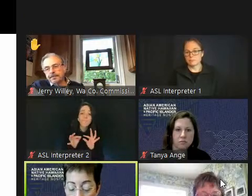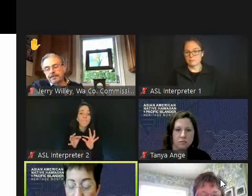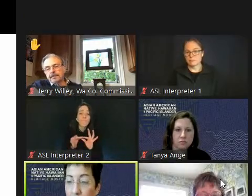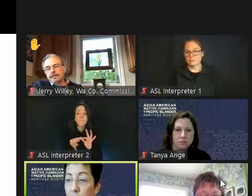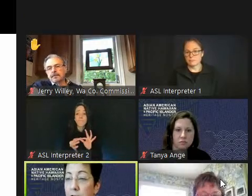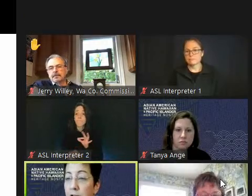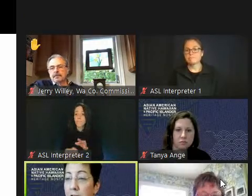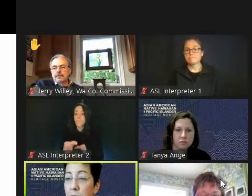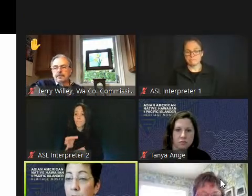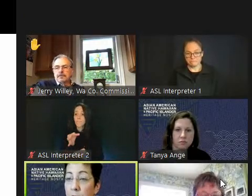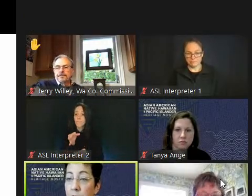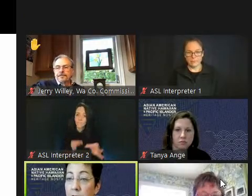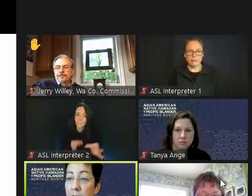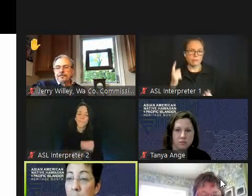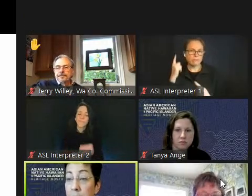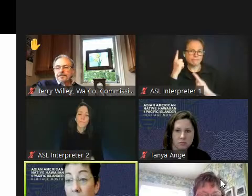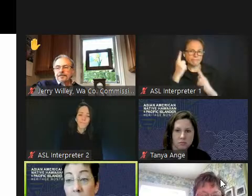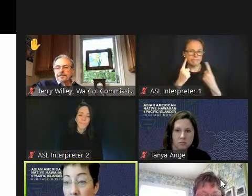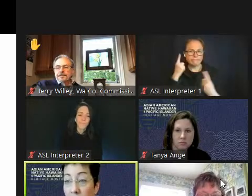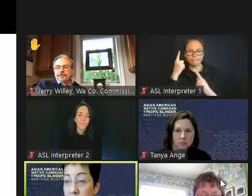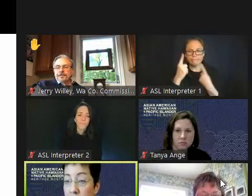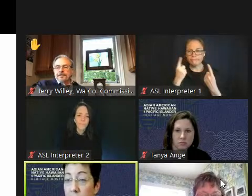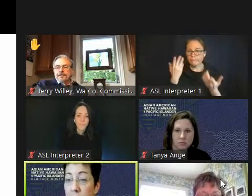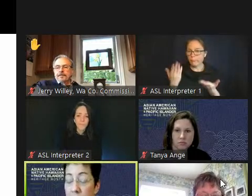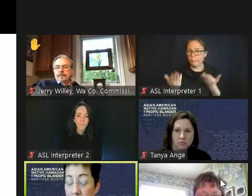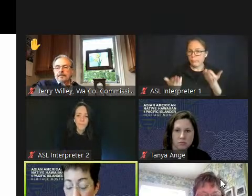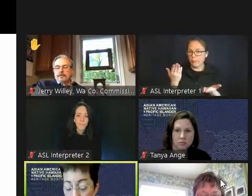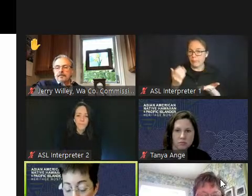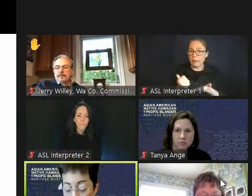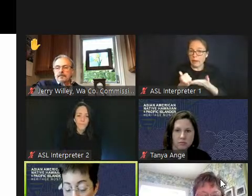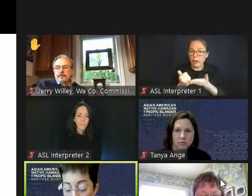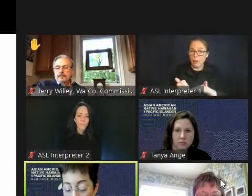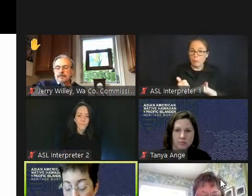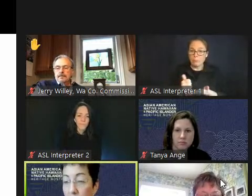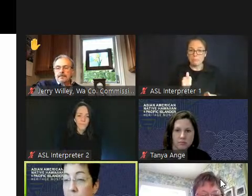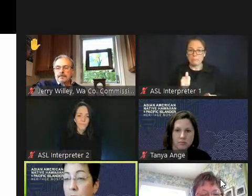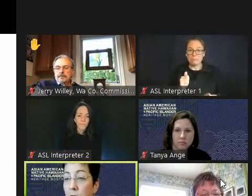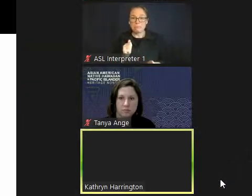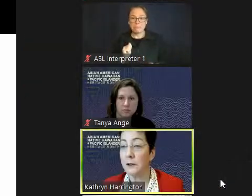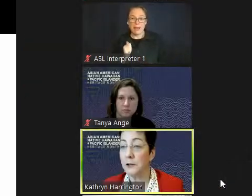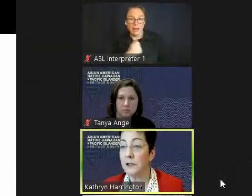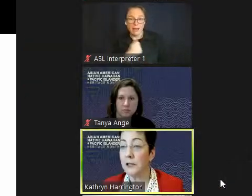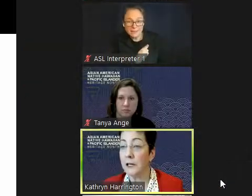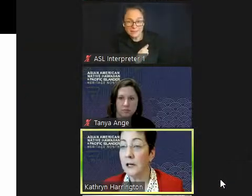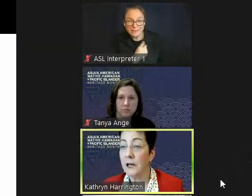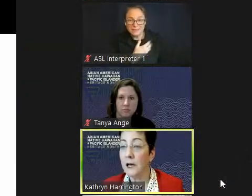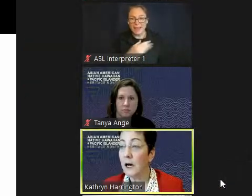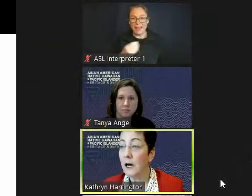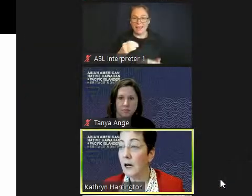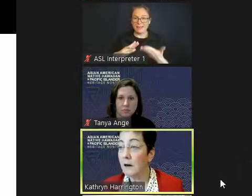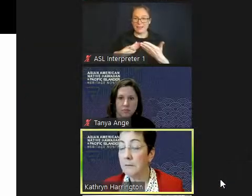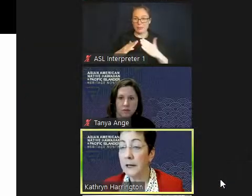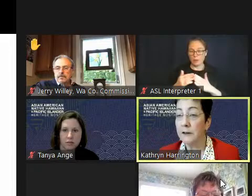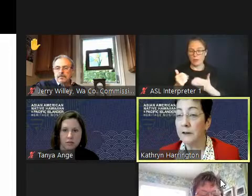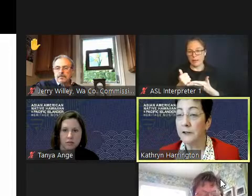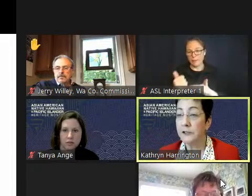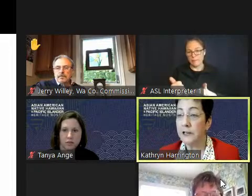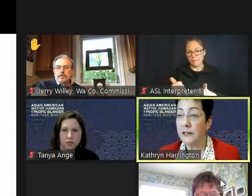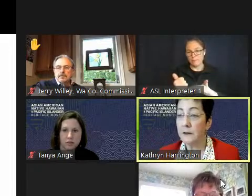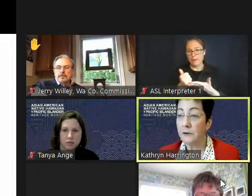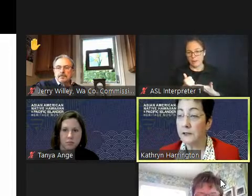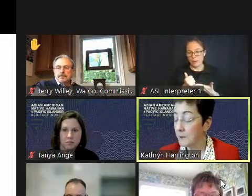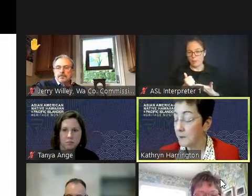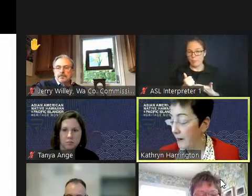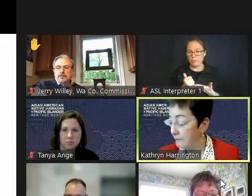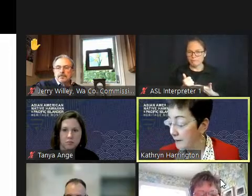So I'm just wondering if we could help not only ourselves on this budget committee, but also our community better